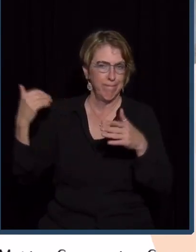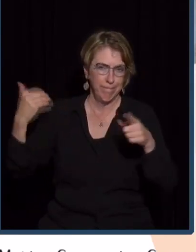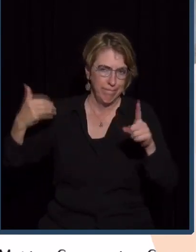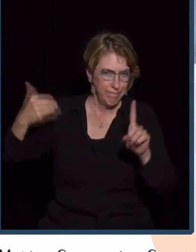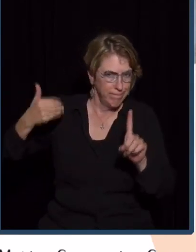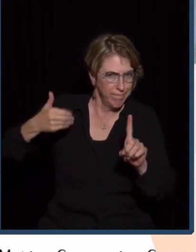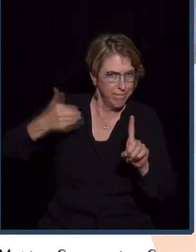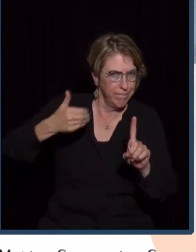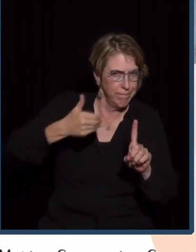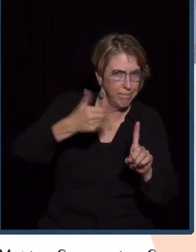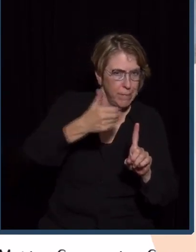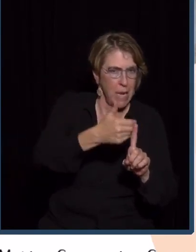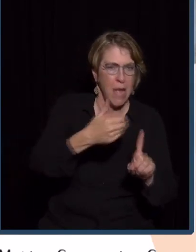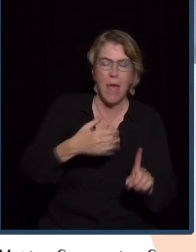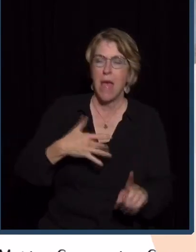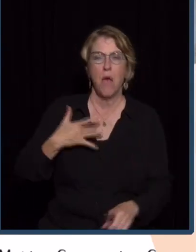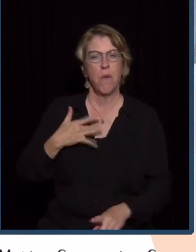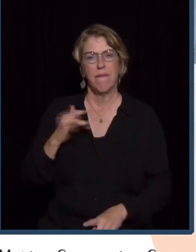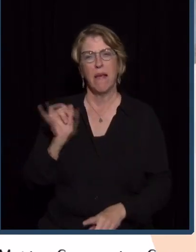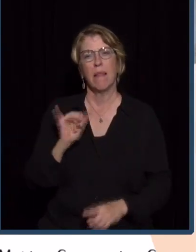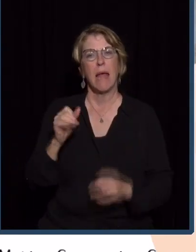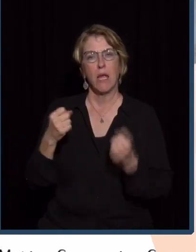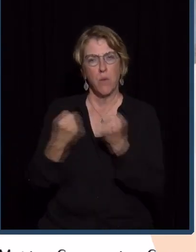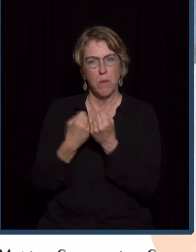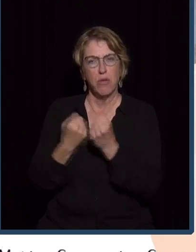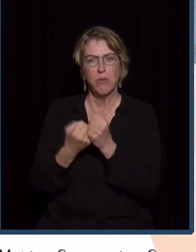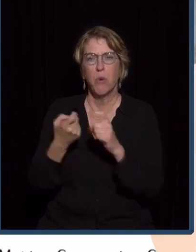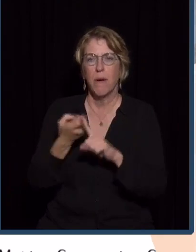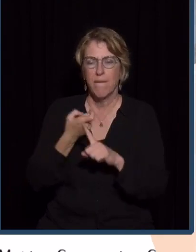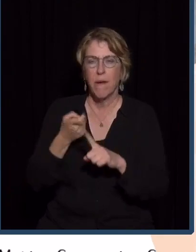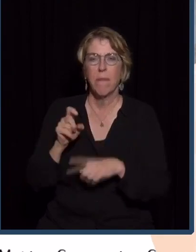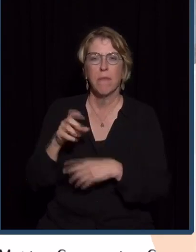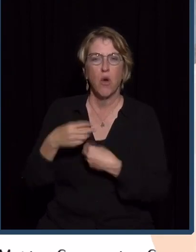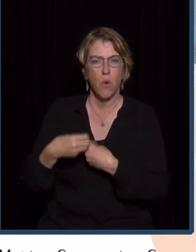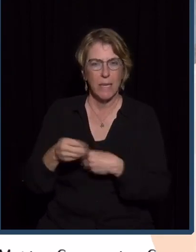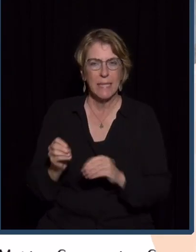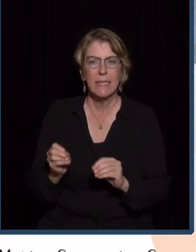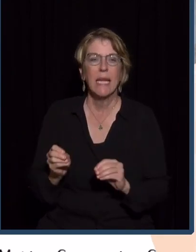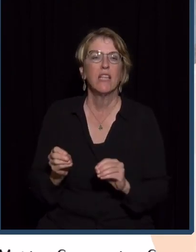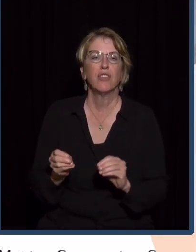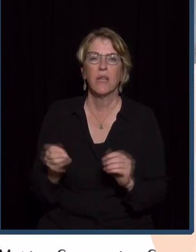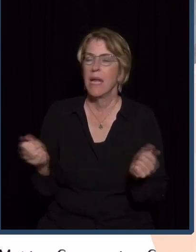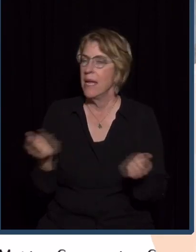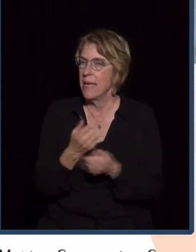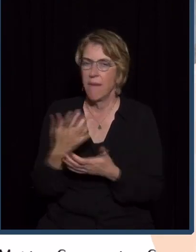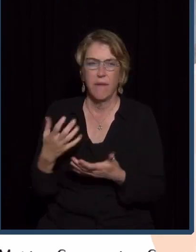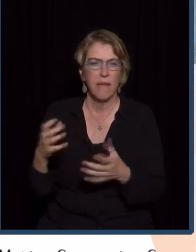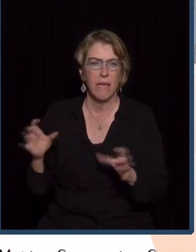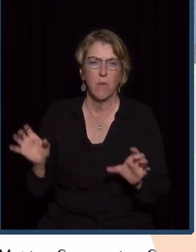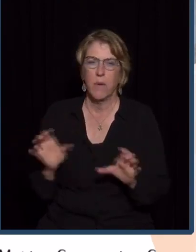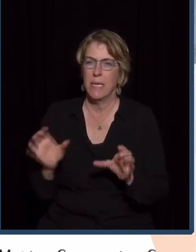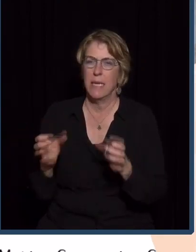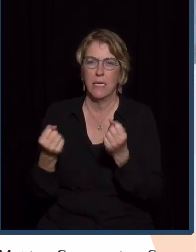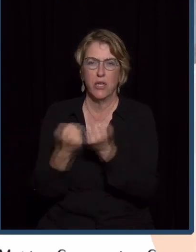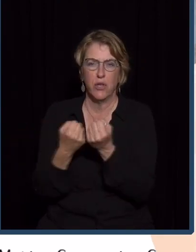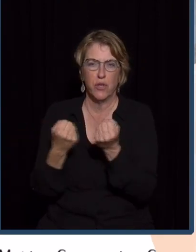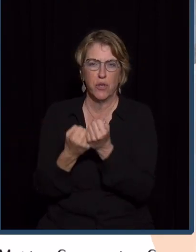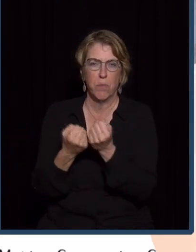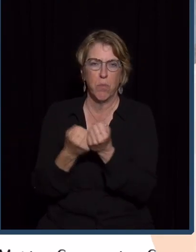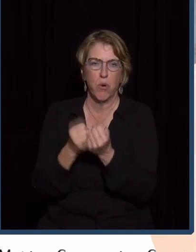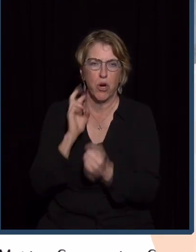we felt like we were very supported from the organization in the efforts that we made to support her.